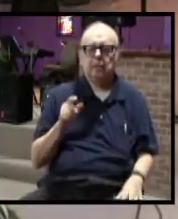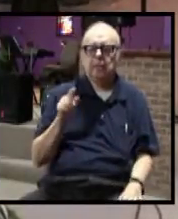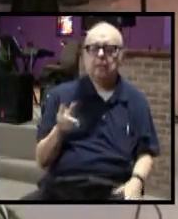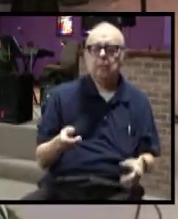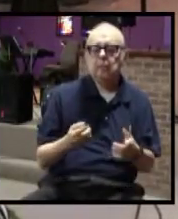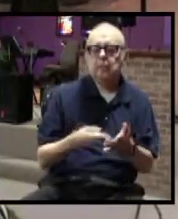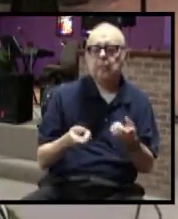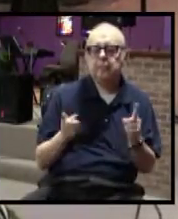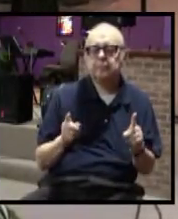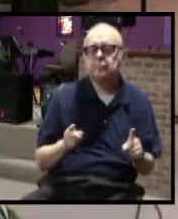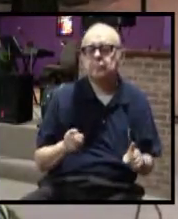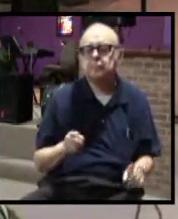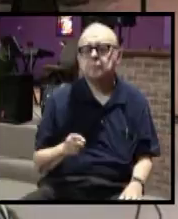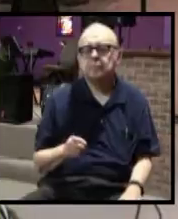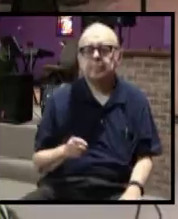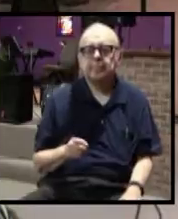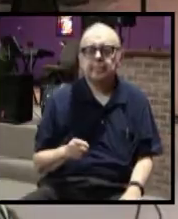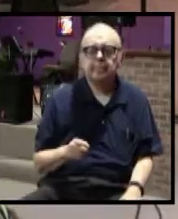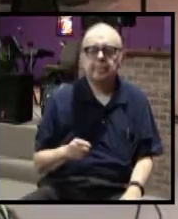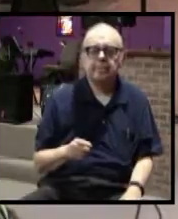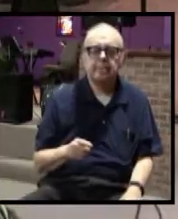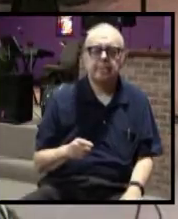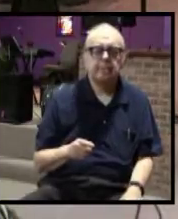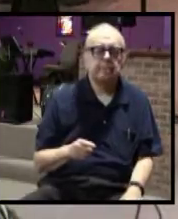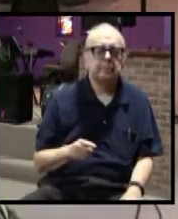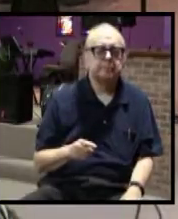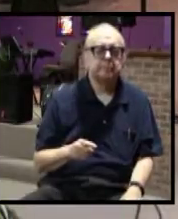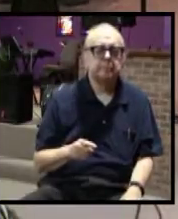So therefore, what ended up happening was